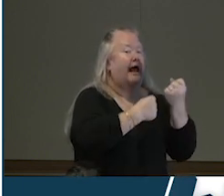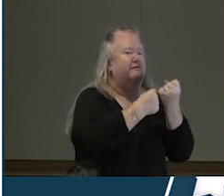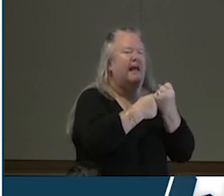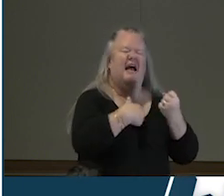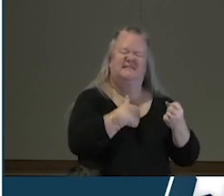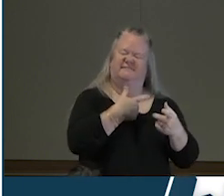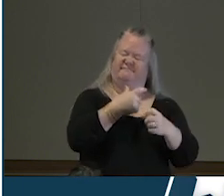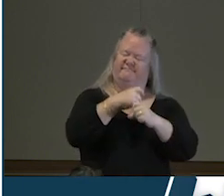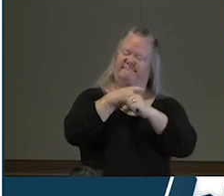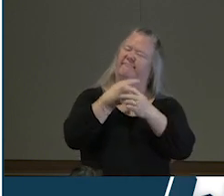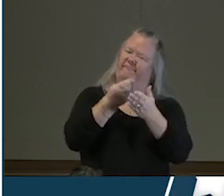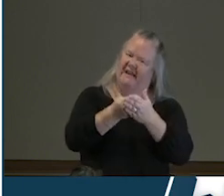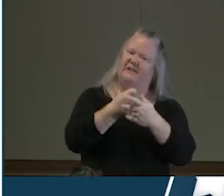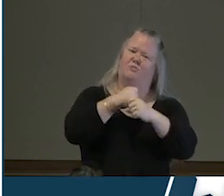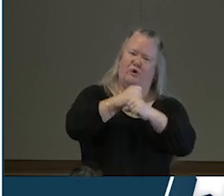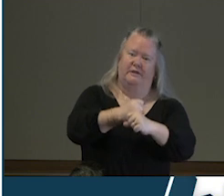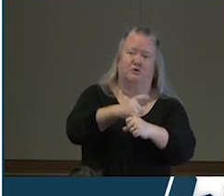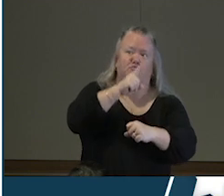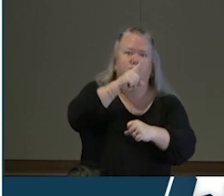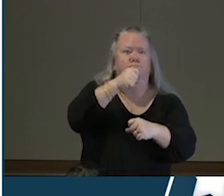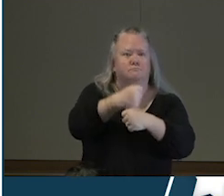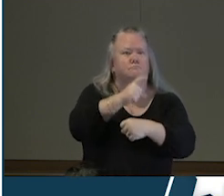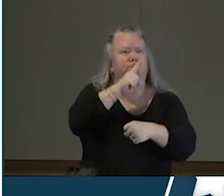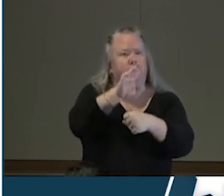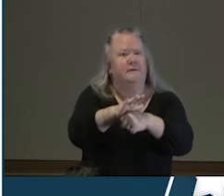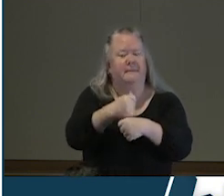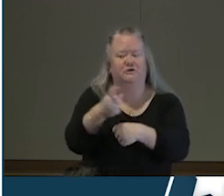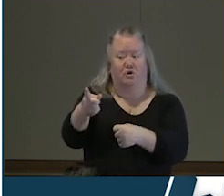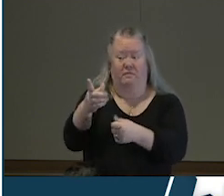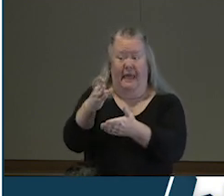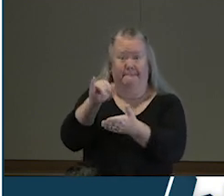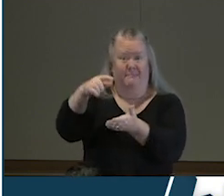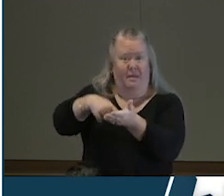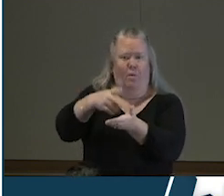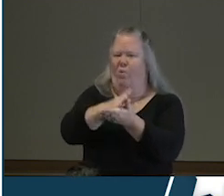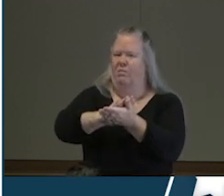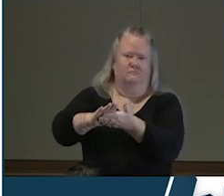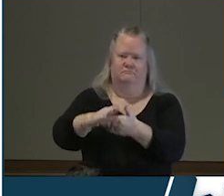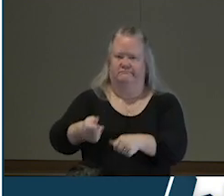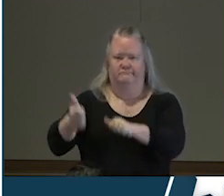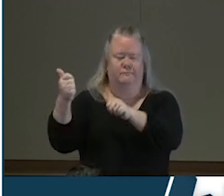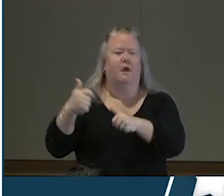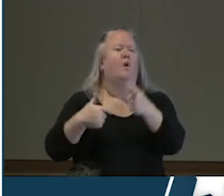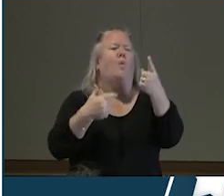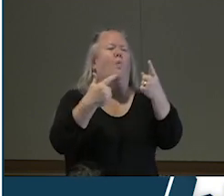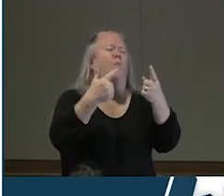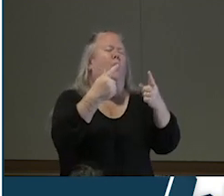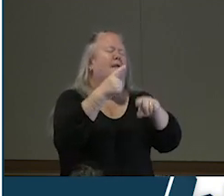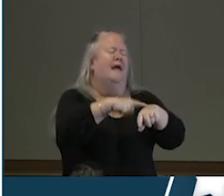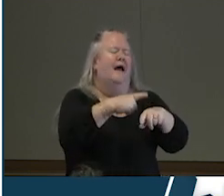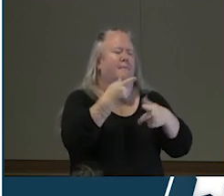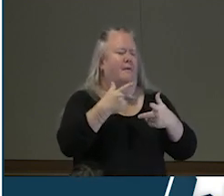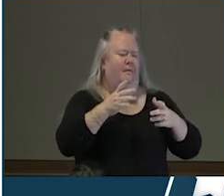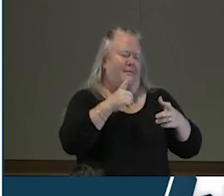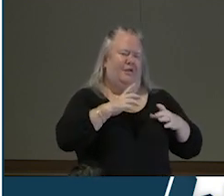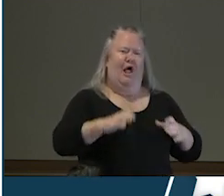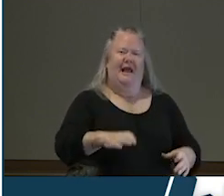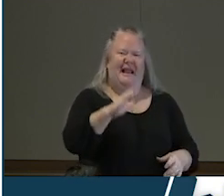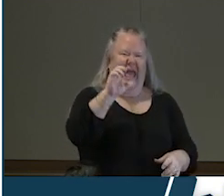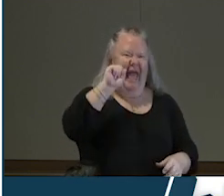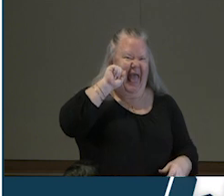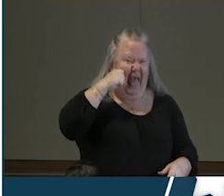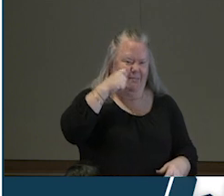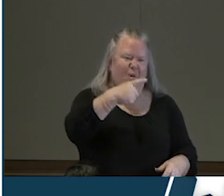financial protection in it to truly make sure that you can erase the bill. Right? We had a client that had the Apple store get unlocked for their daughter. One